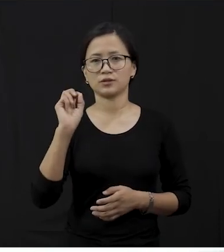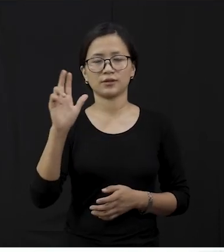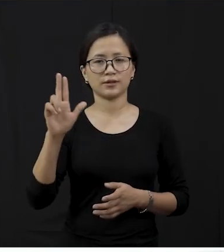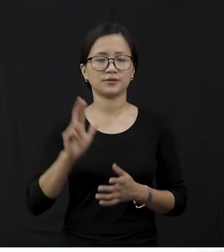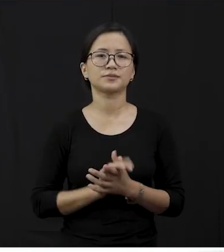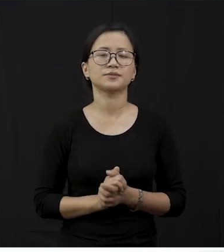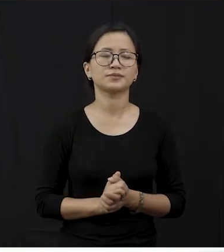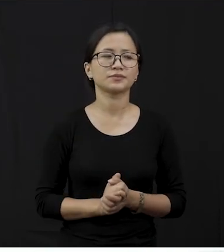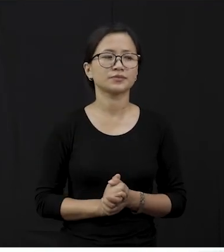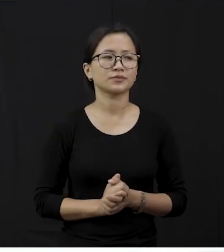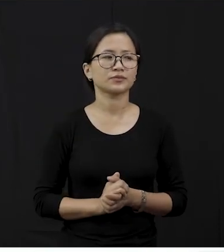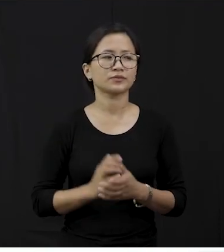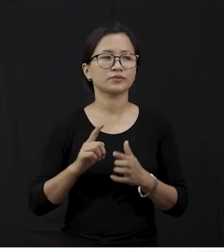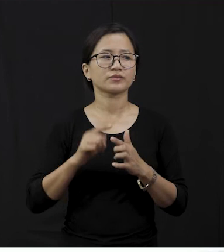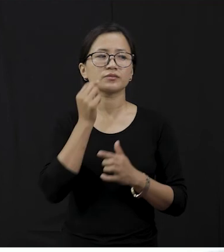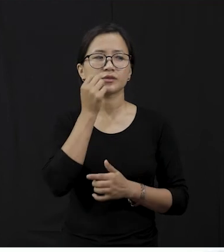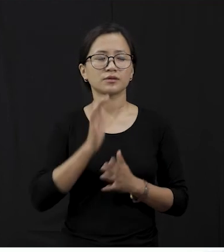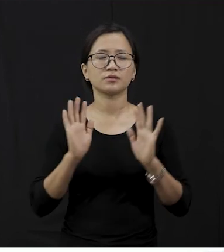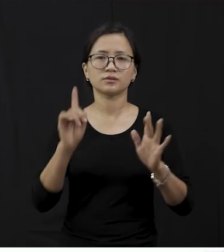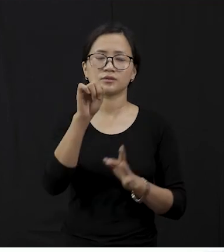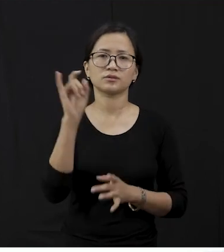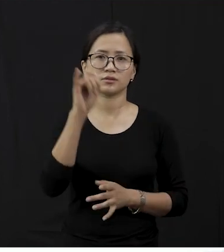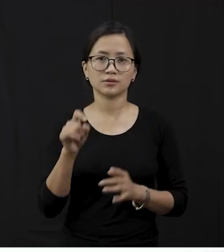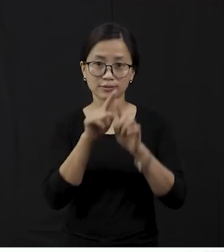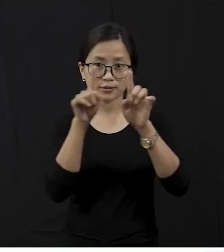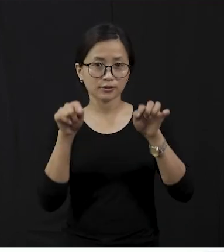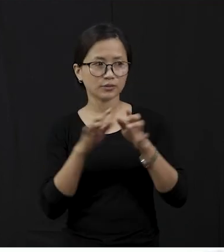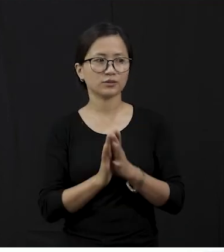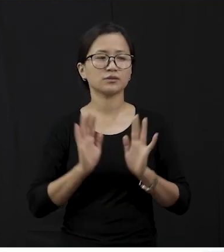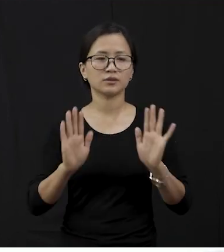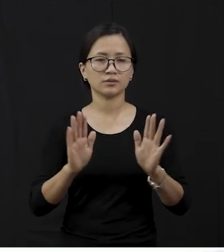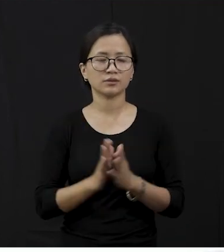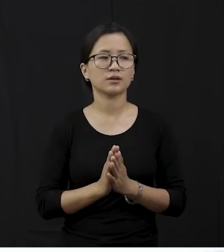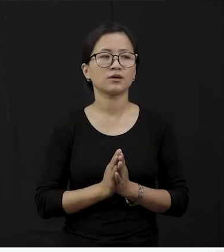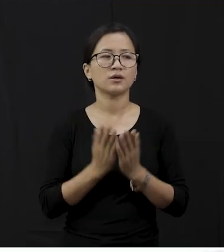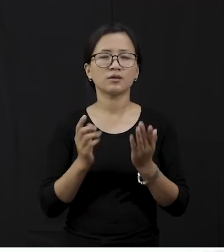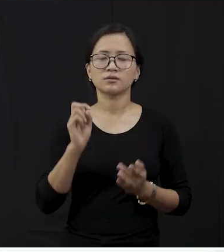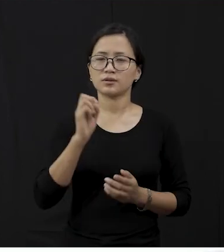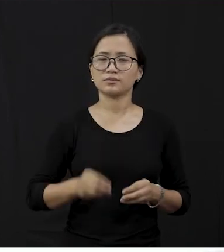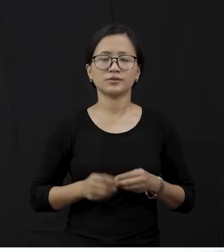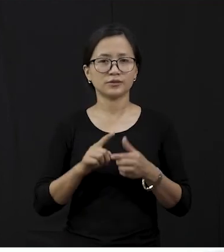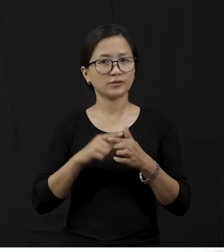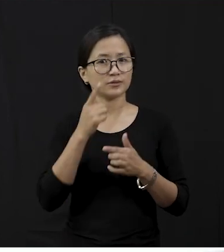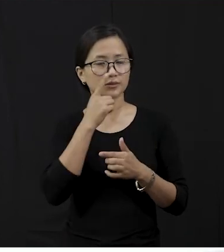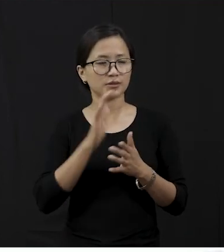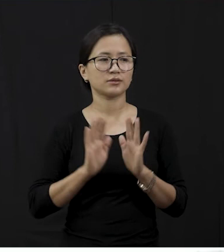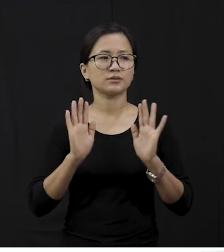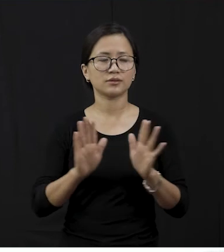had 16 stickers in his album. Jill had 29 stickers. How many less stickers does